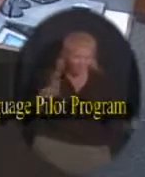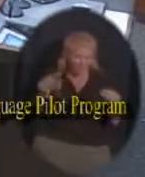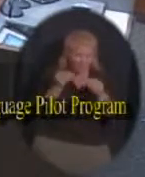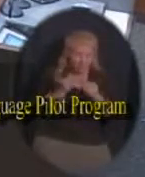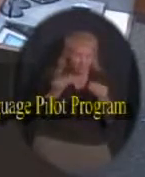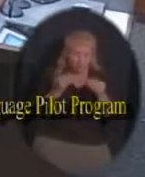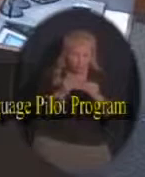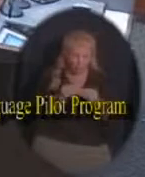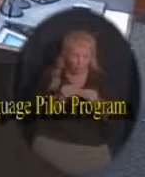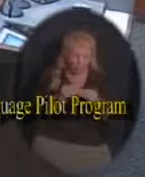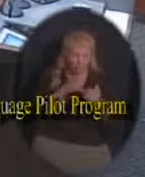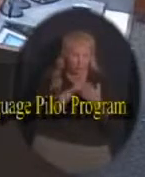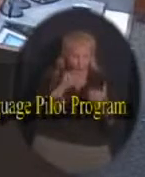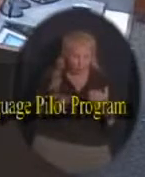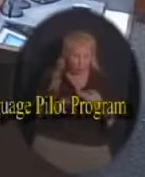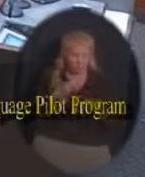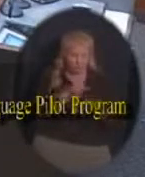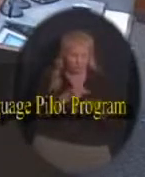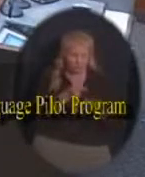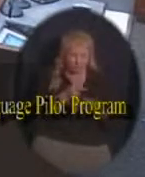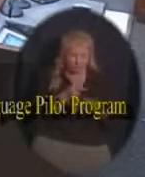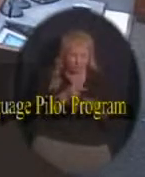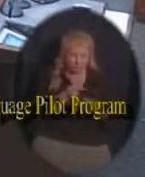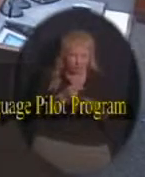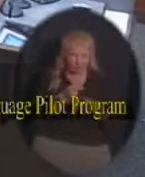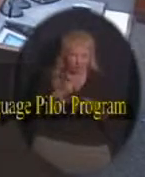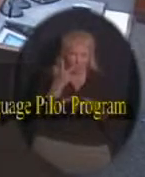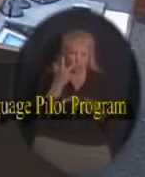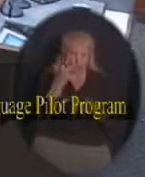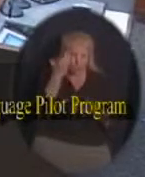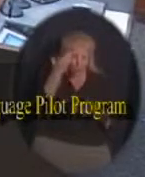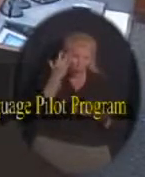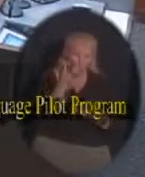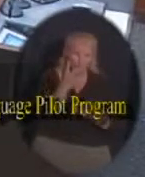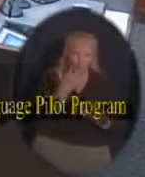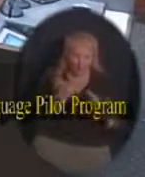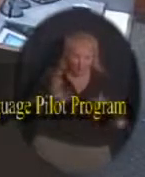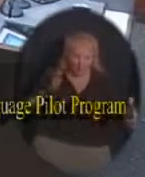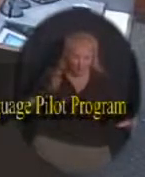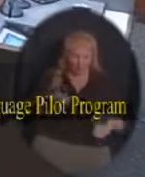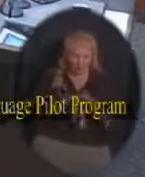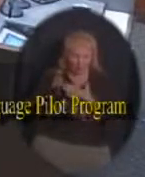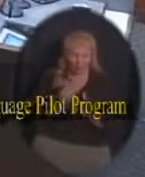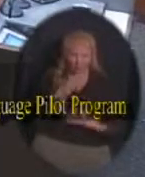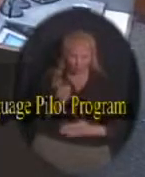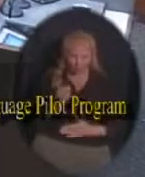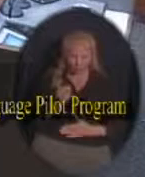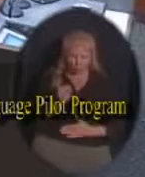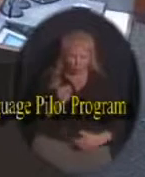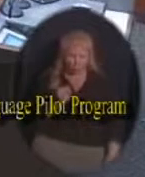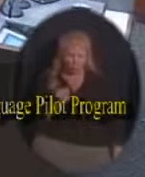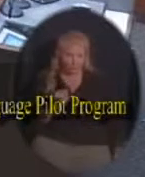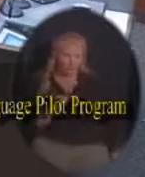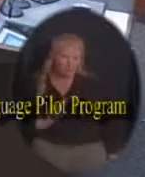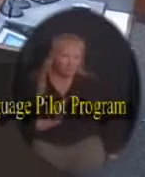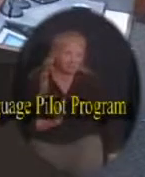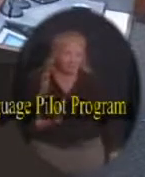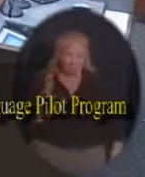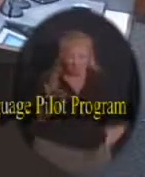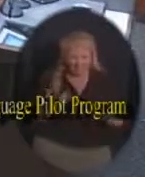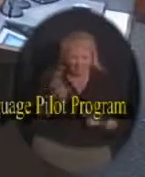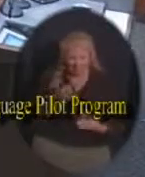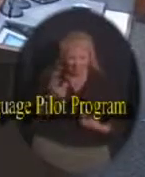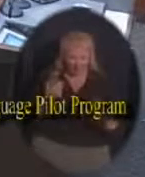we're seeing students that are trilingual in high school. And so they may have, it's